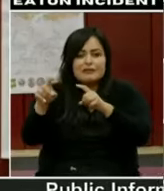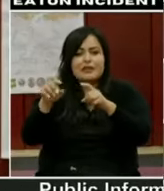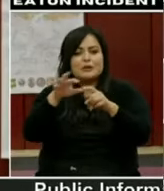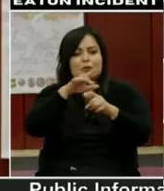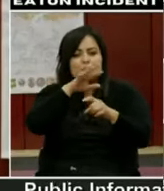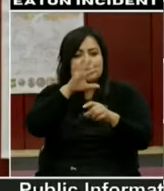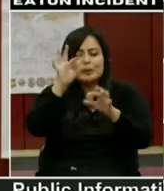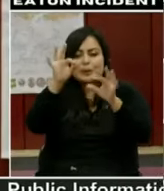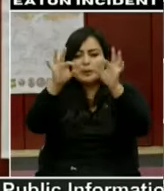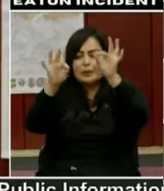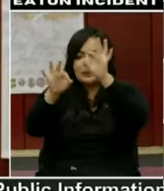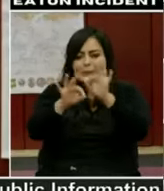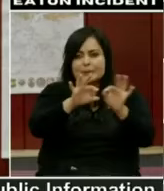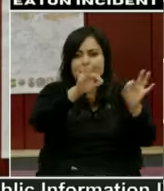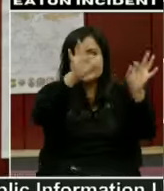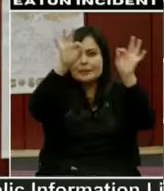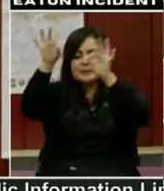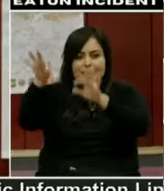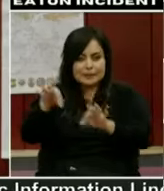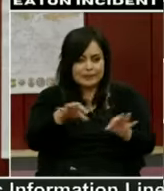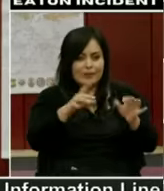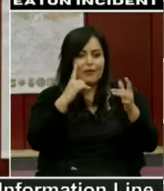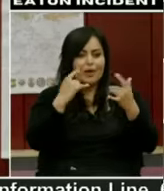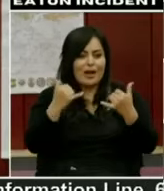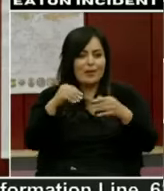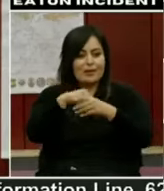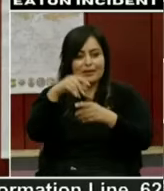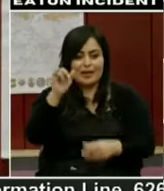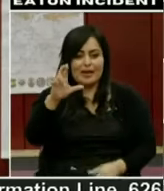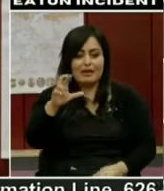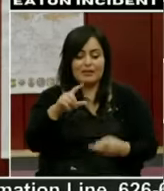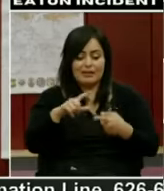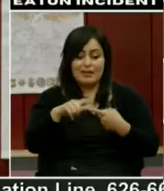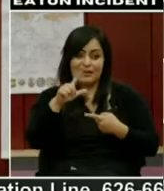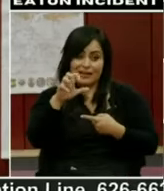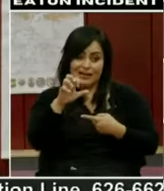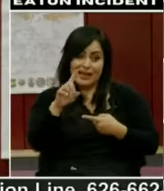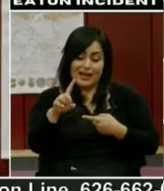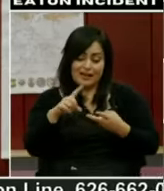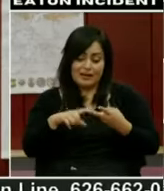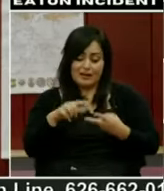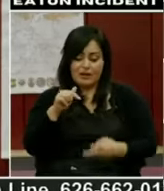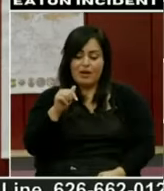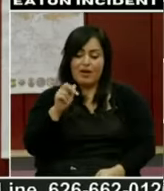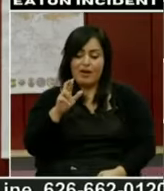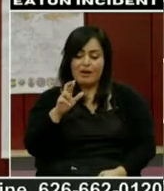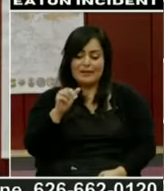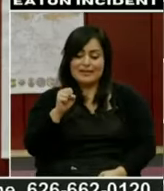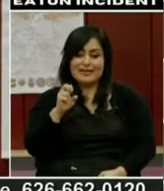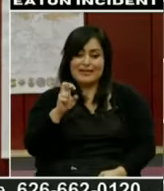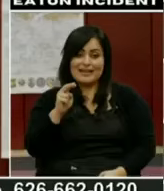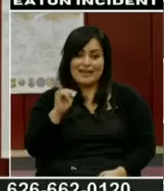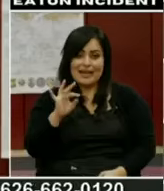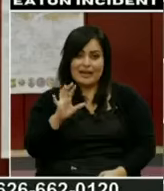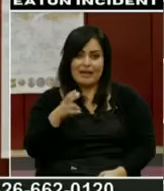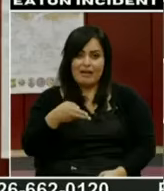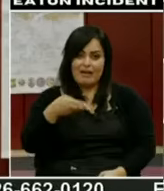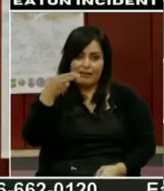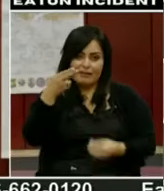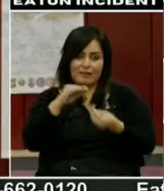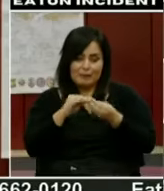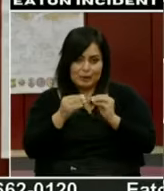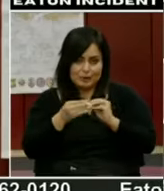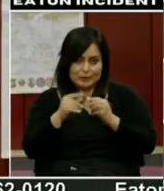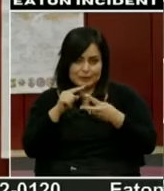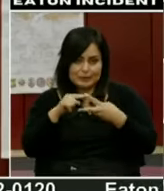in all of those materials, and right now the lead and arsenic readings are higher, and that's a monitor that